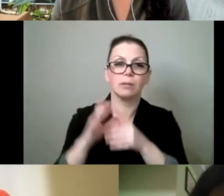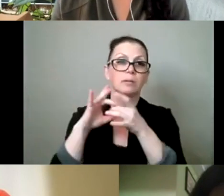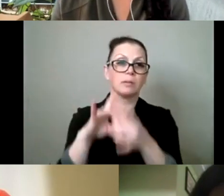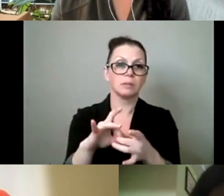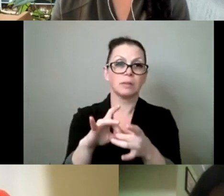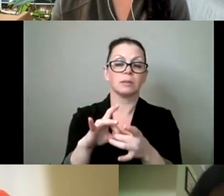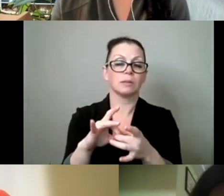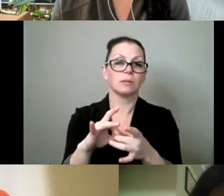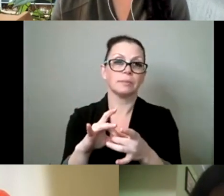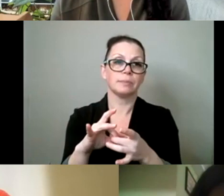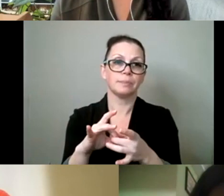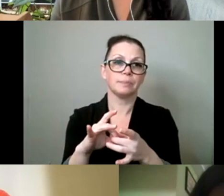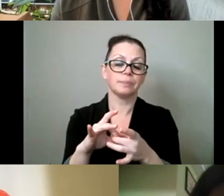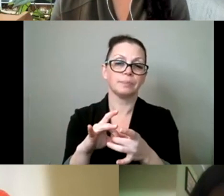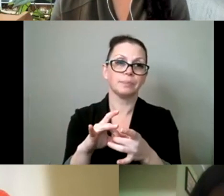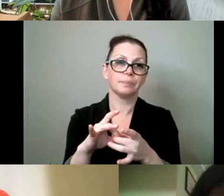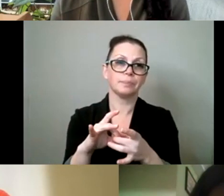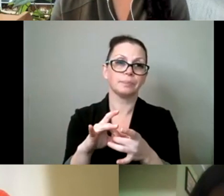of